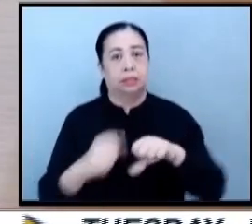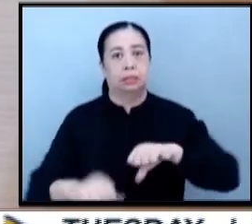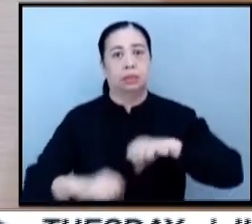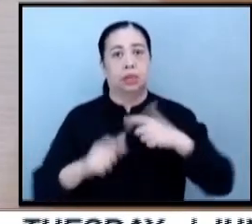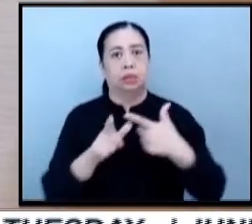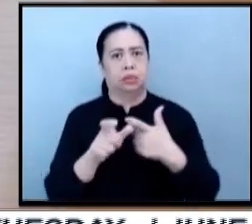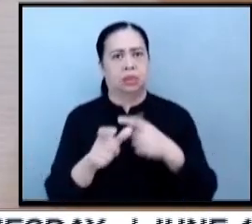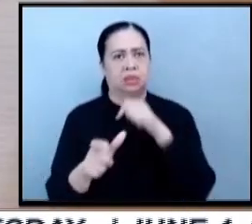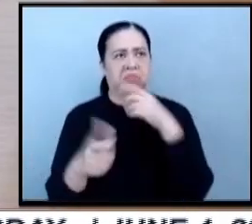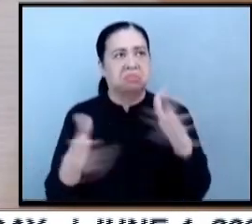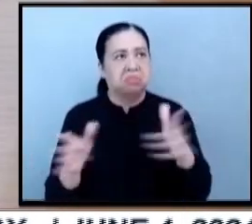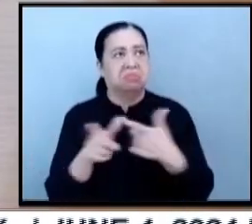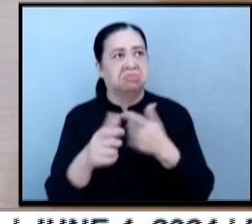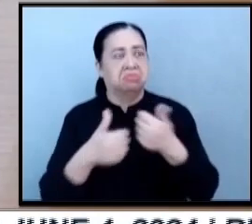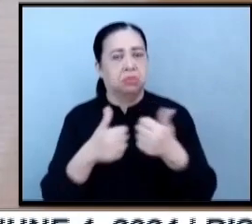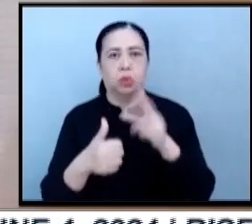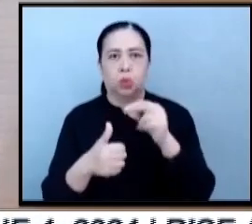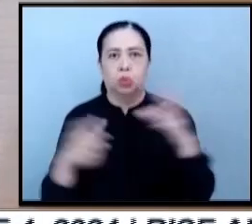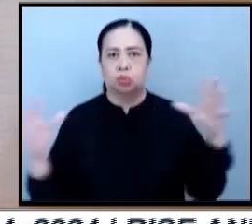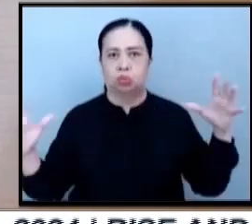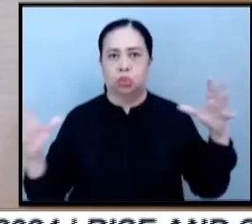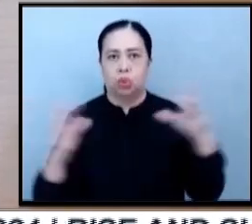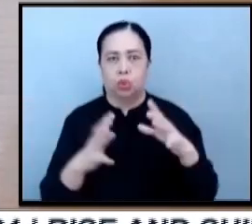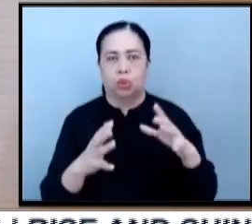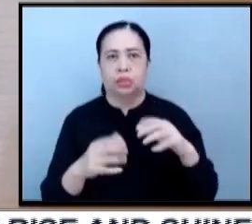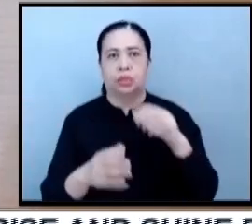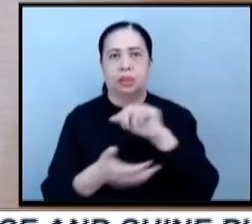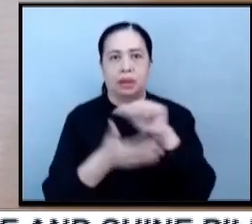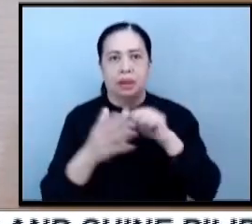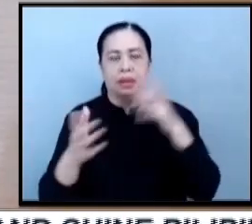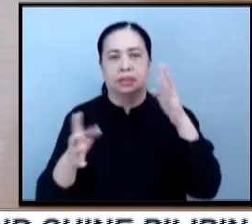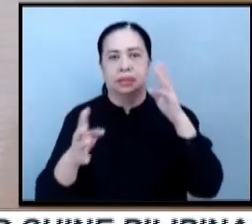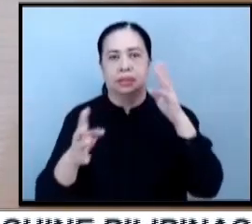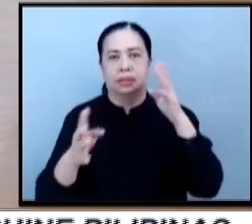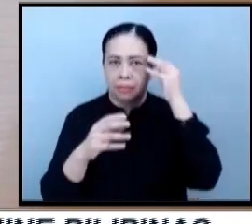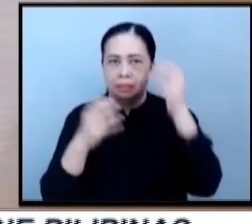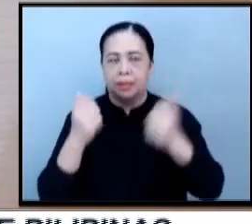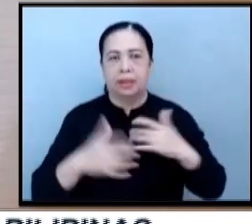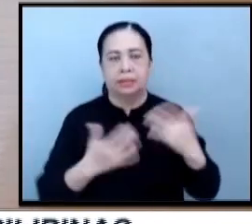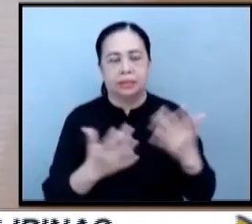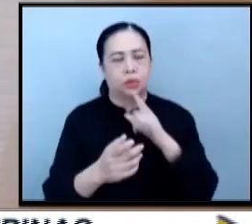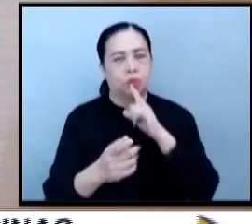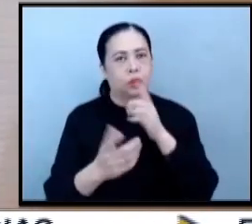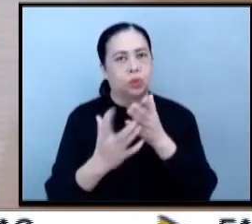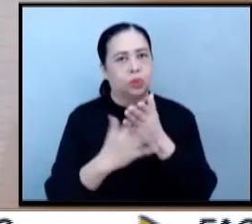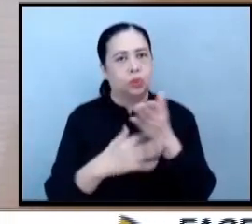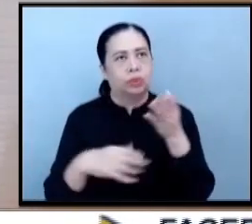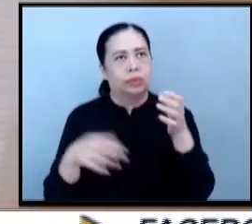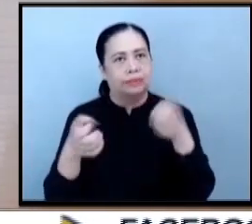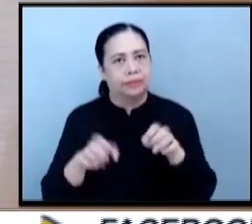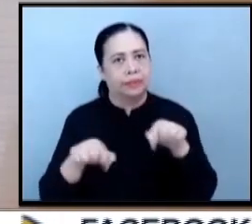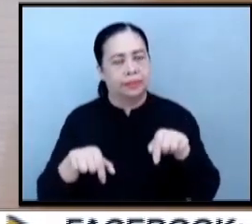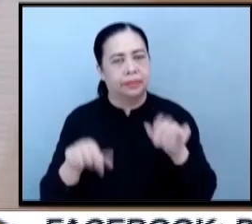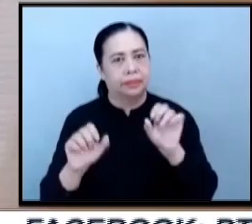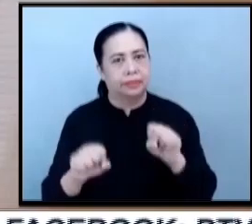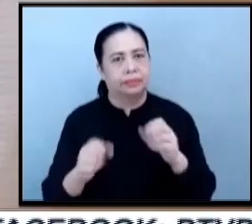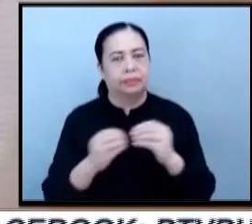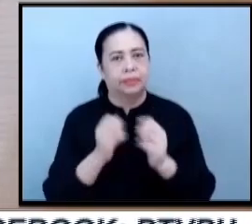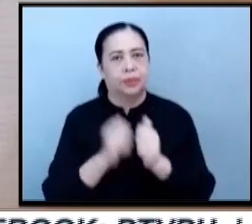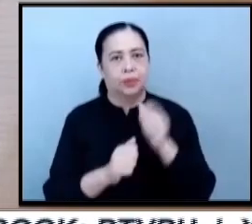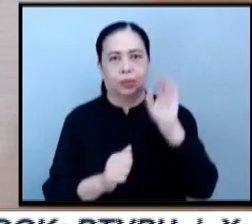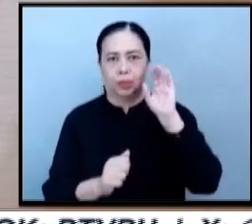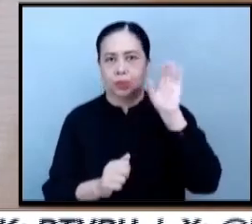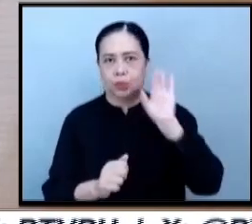race, but a gathering of hearts and minds. We believe that it is through events like these that we can be our most authentic